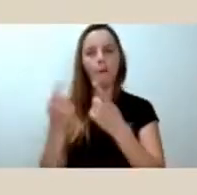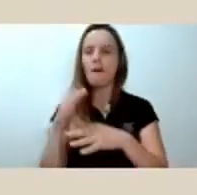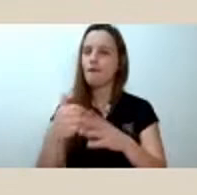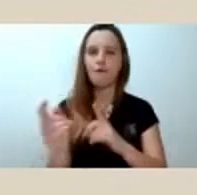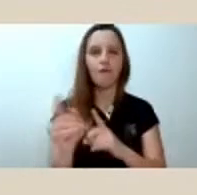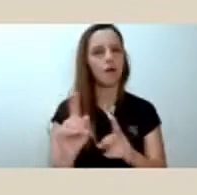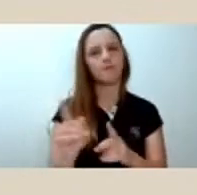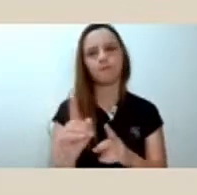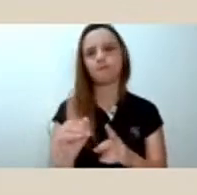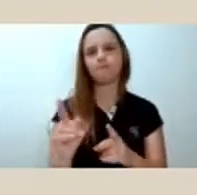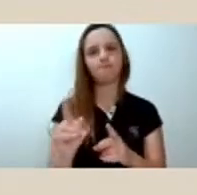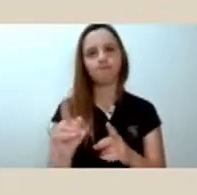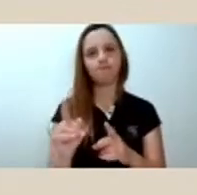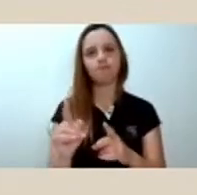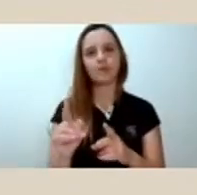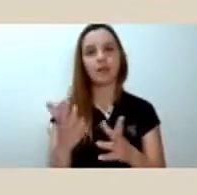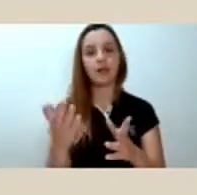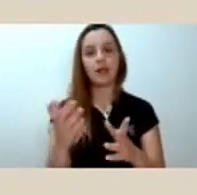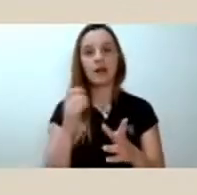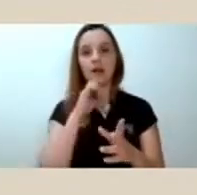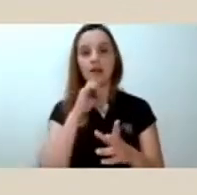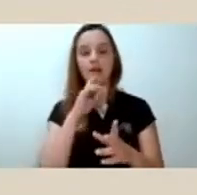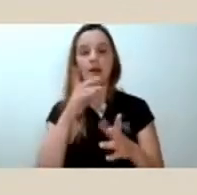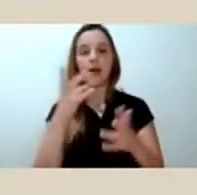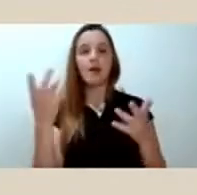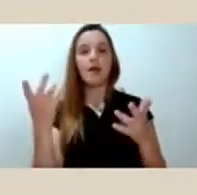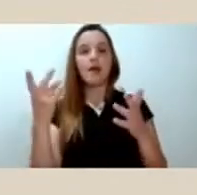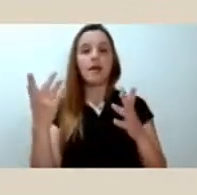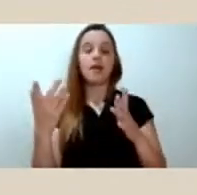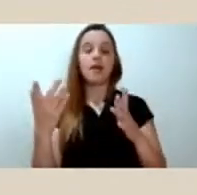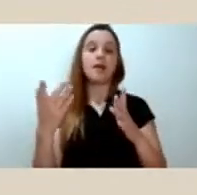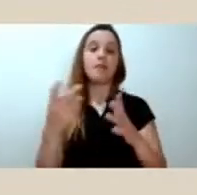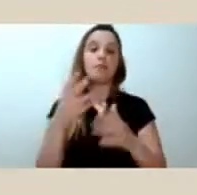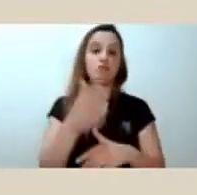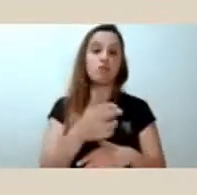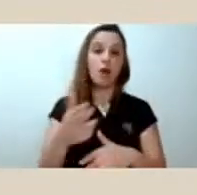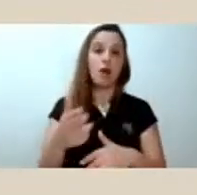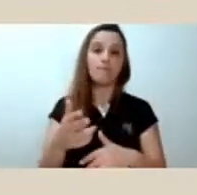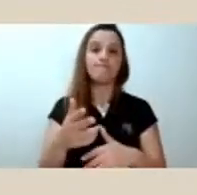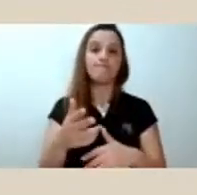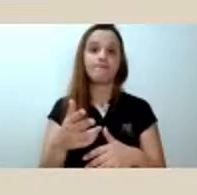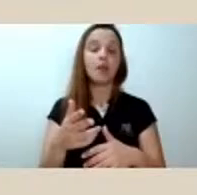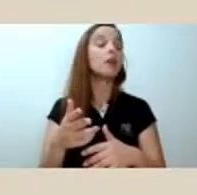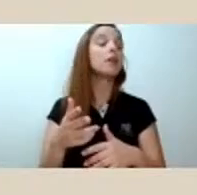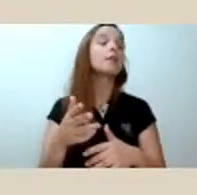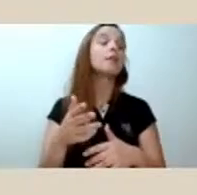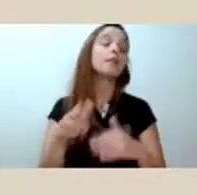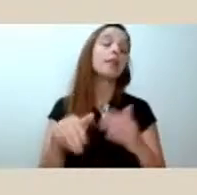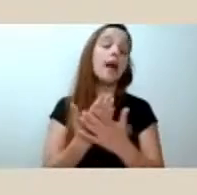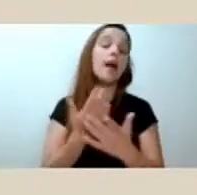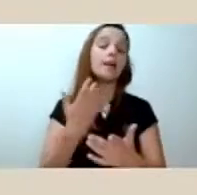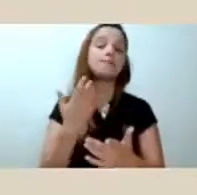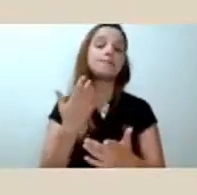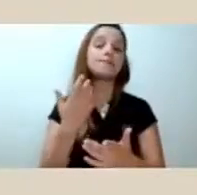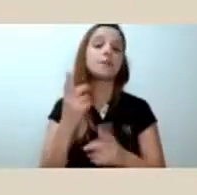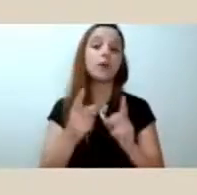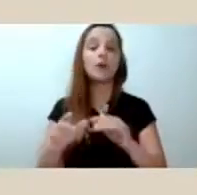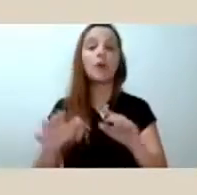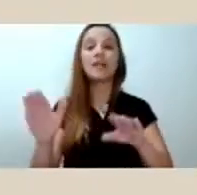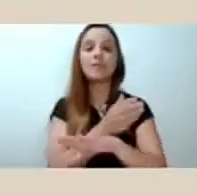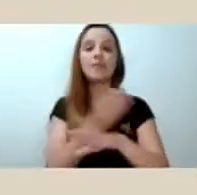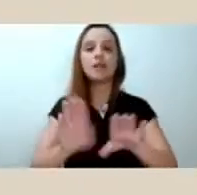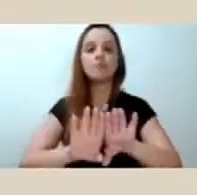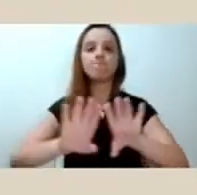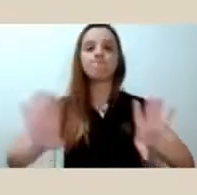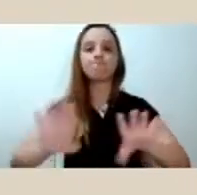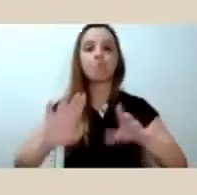even one step further in promoting more segregation. So there's really a lot of evidence showing that if